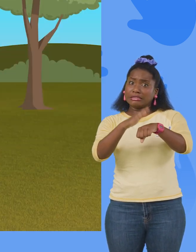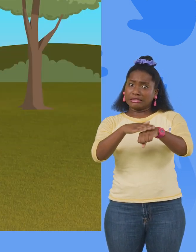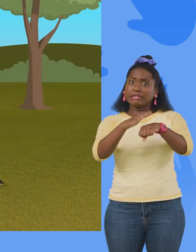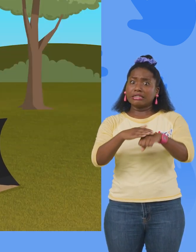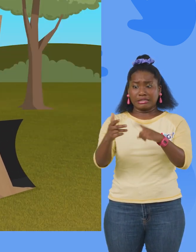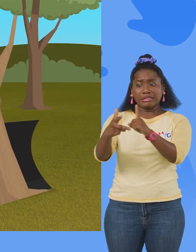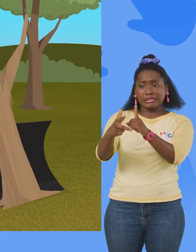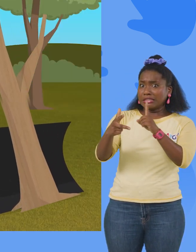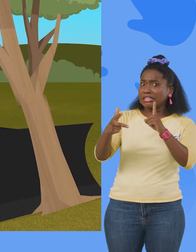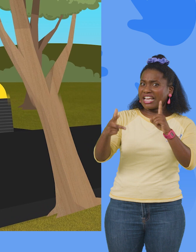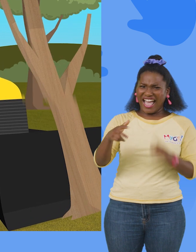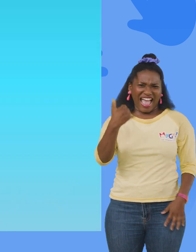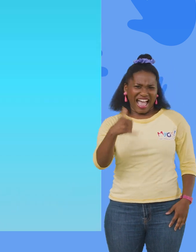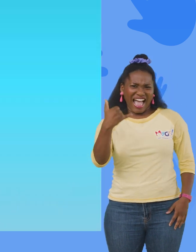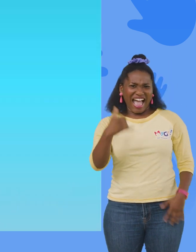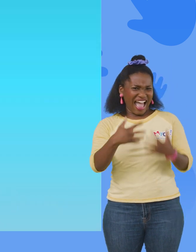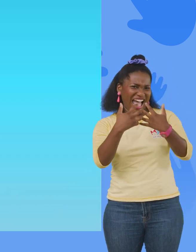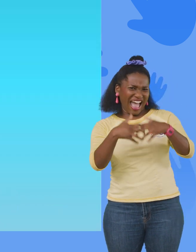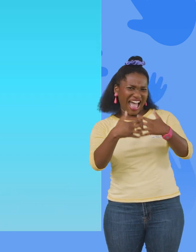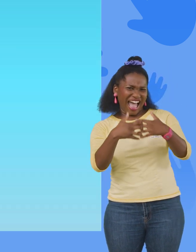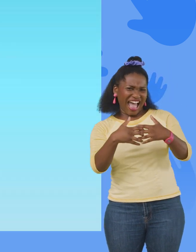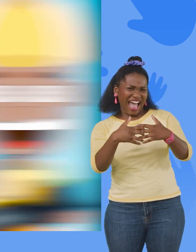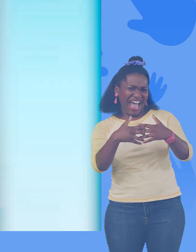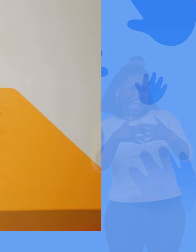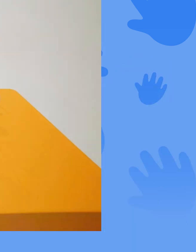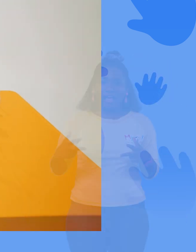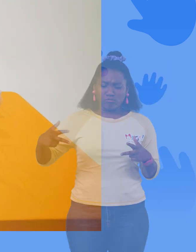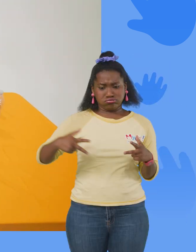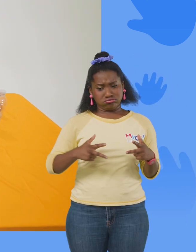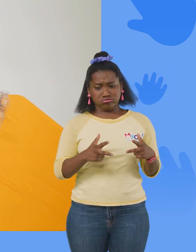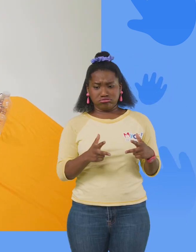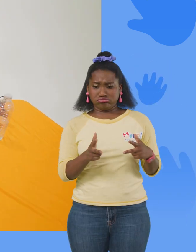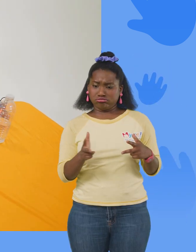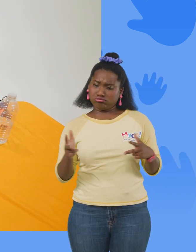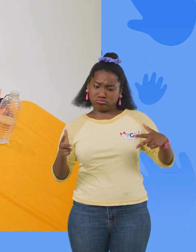better move over. Here comes the bulldozer. It's a yellow machine.